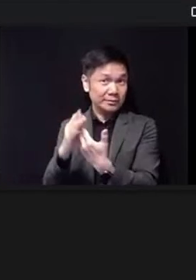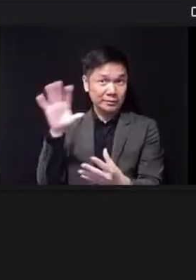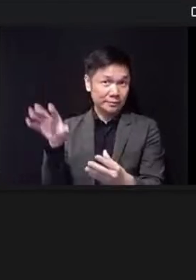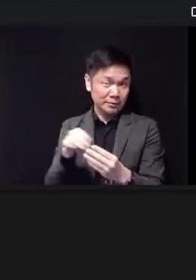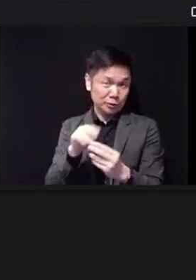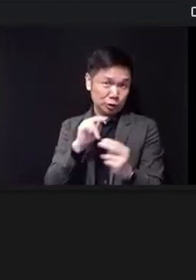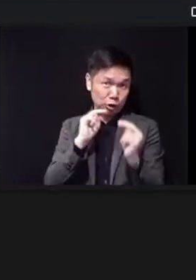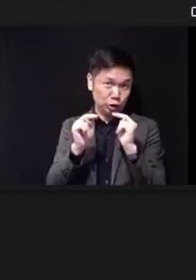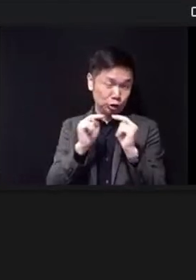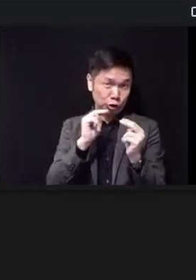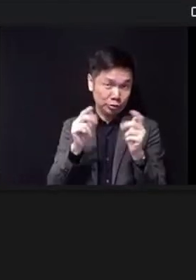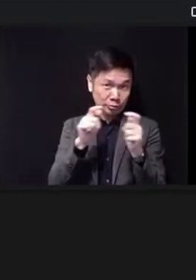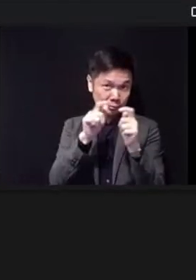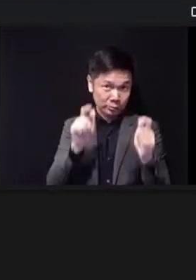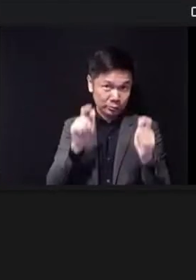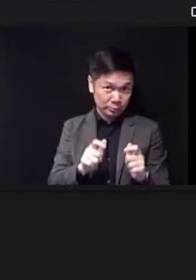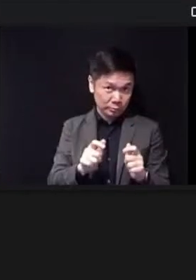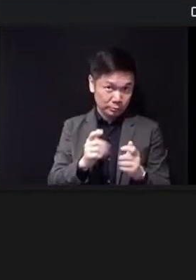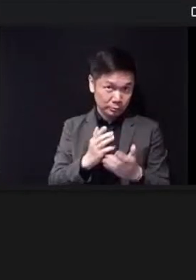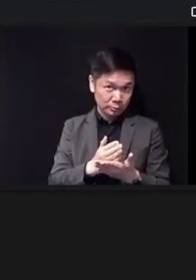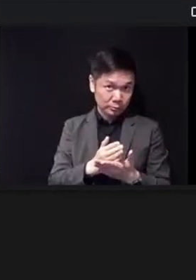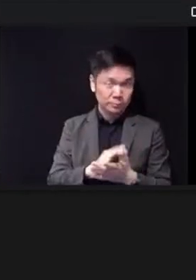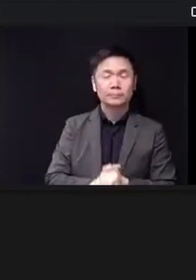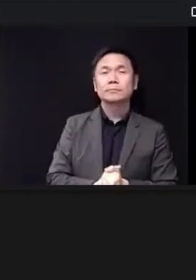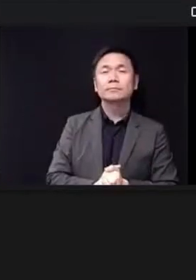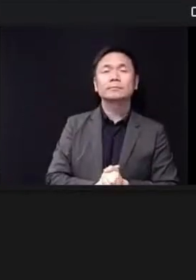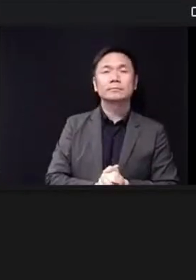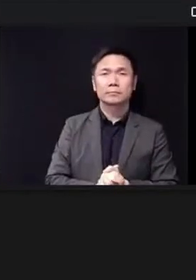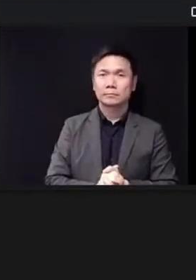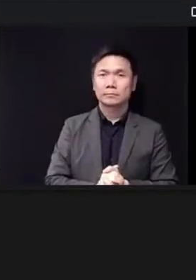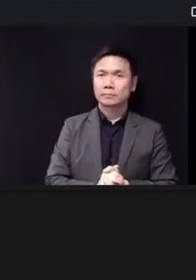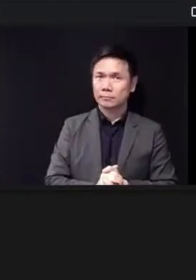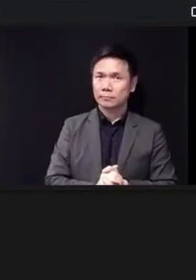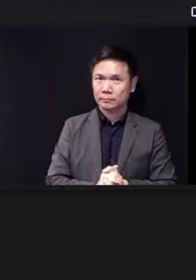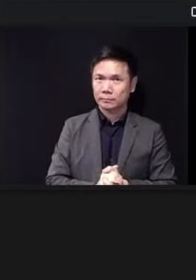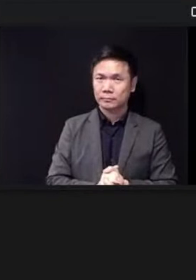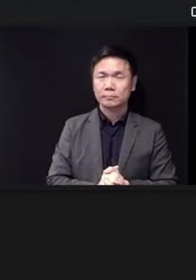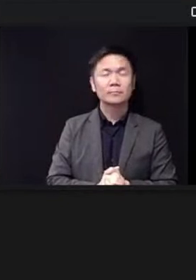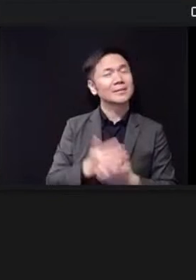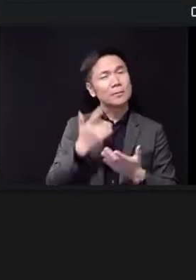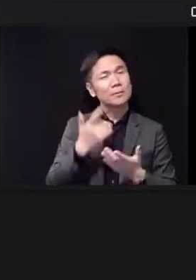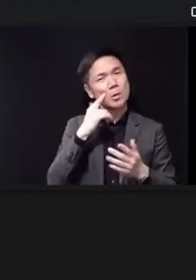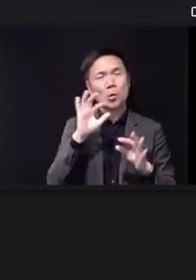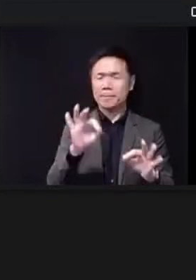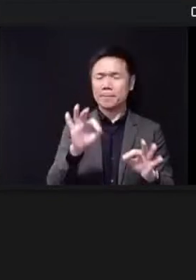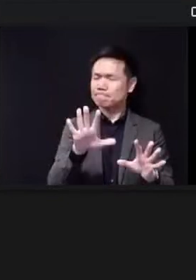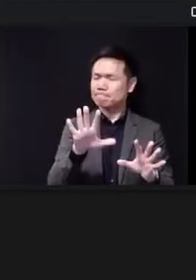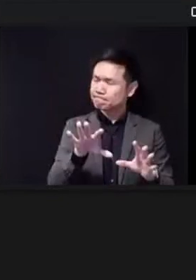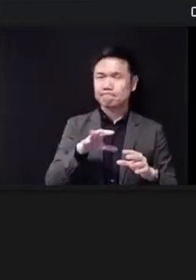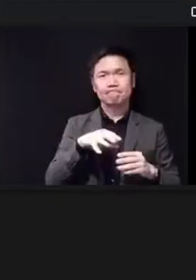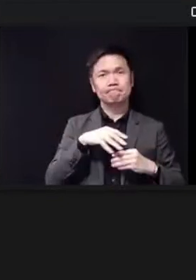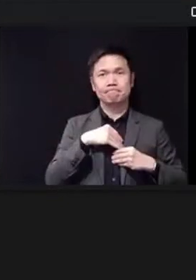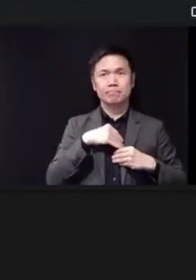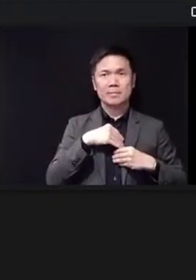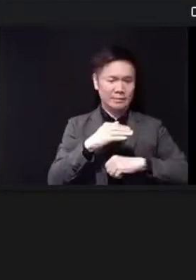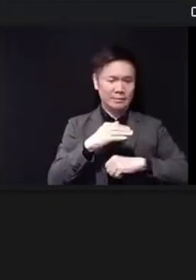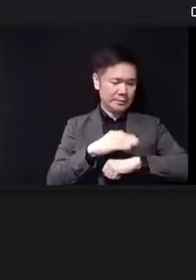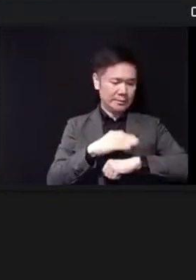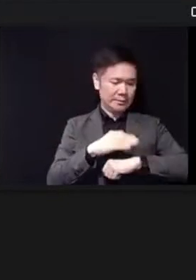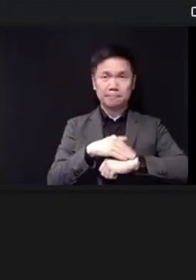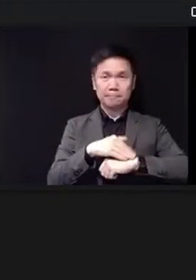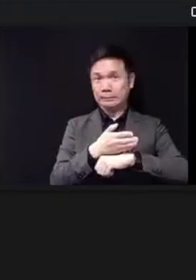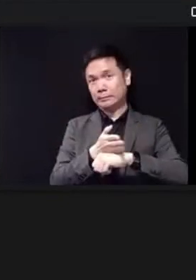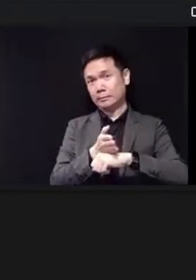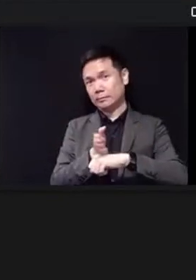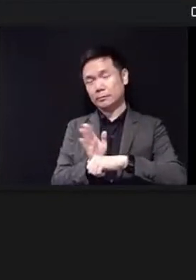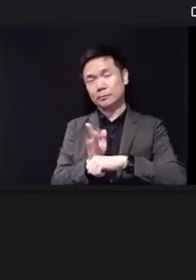outcome document, if I'm understanding correctly, in which case we would then, in the spirit of compromise, knowing we are short on time, be able to go